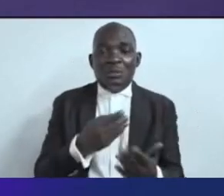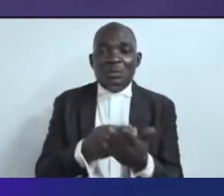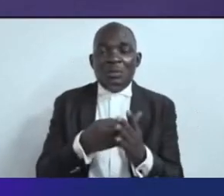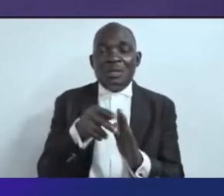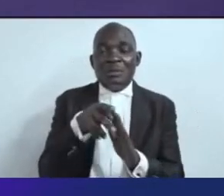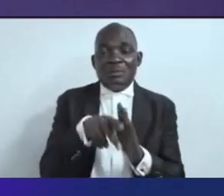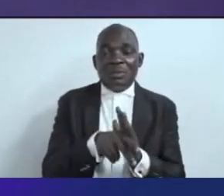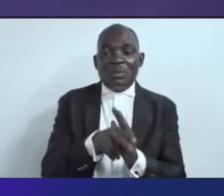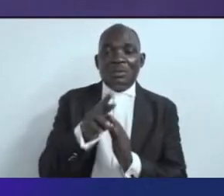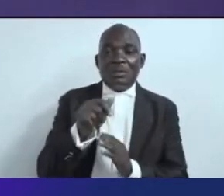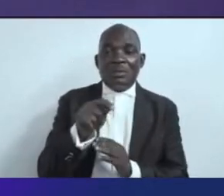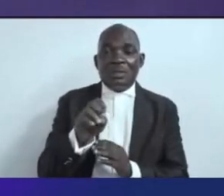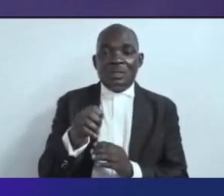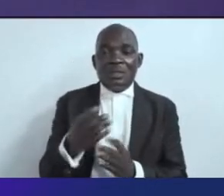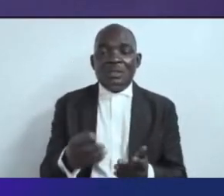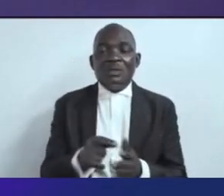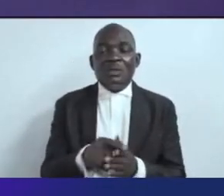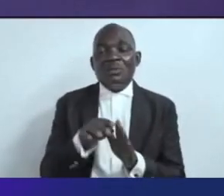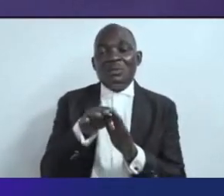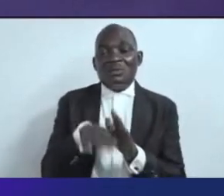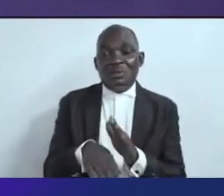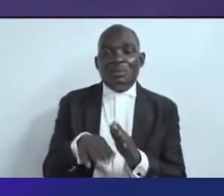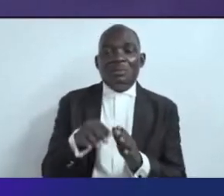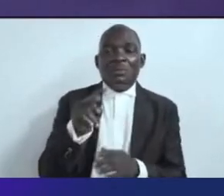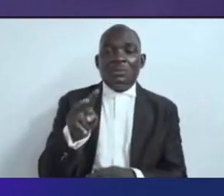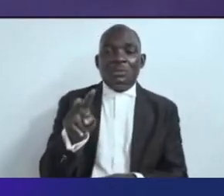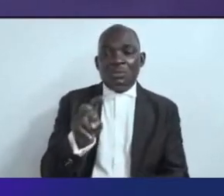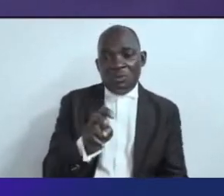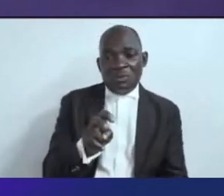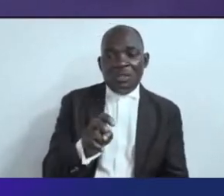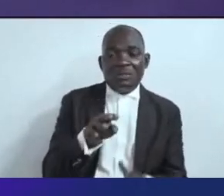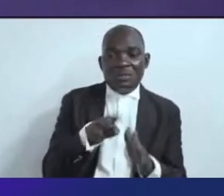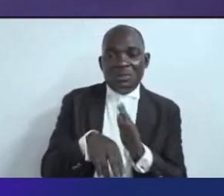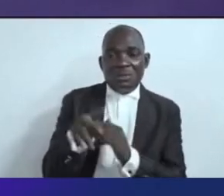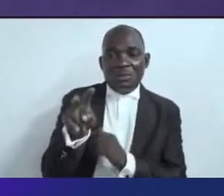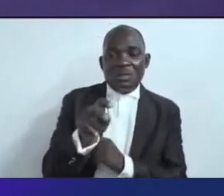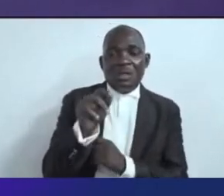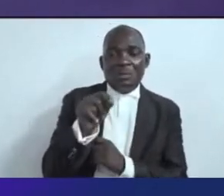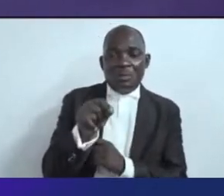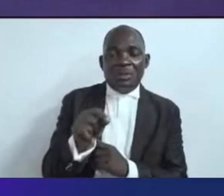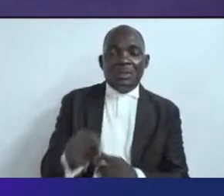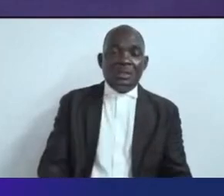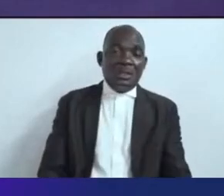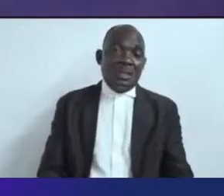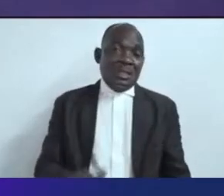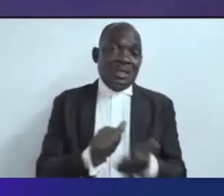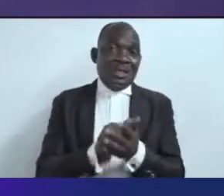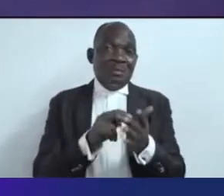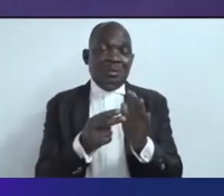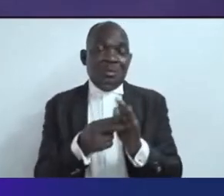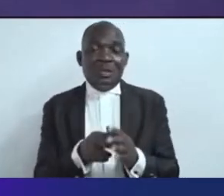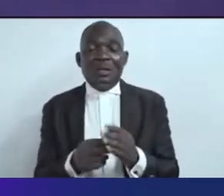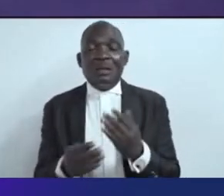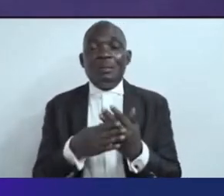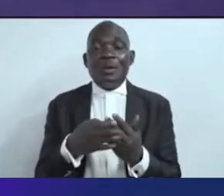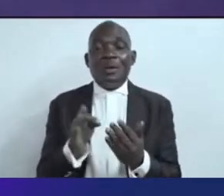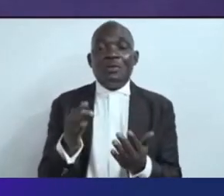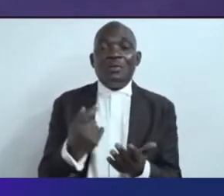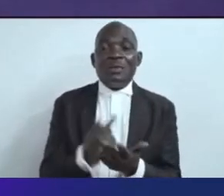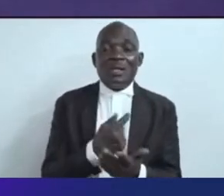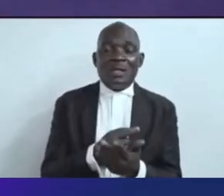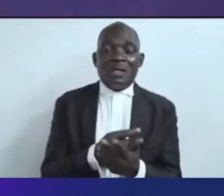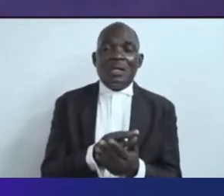policy rate by reducing it by 200 basis points. It tells you that the central bank is